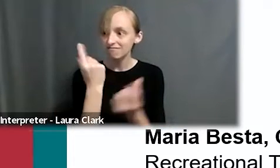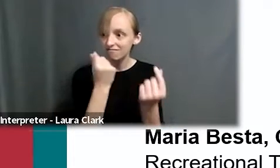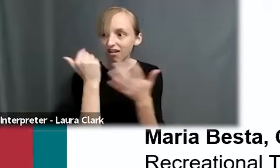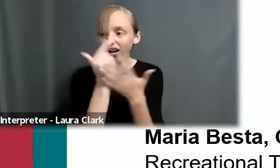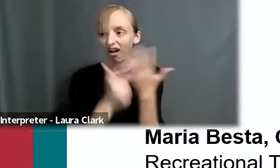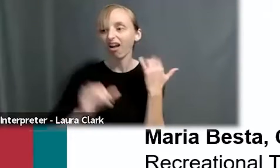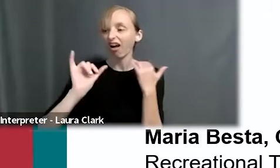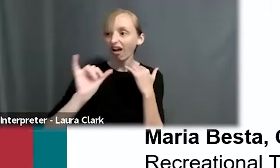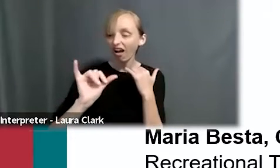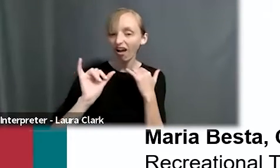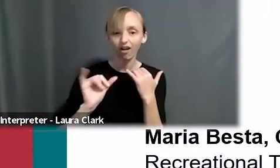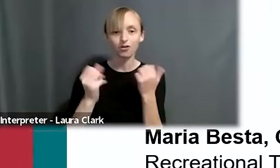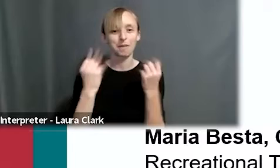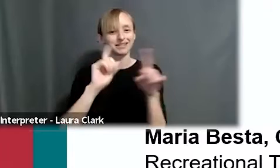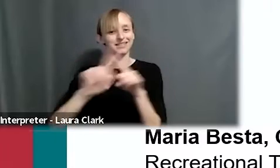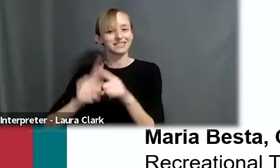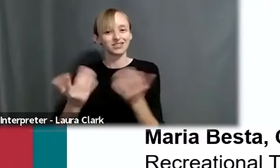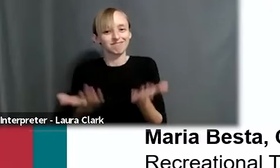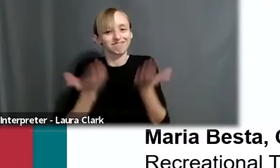many opportunities.